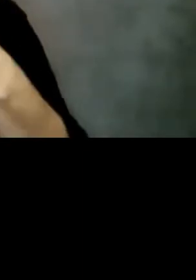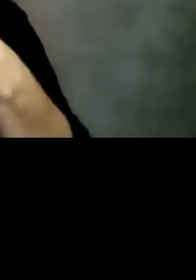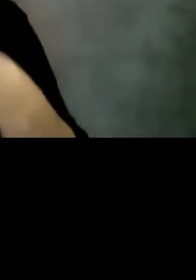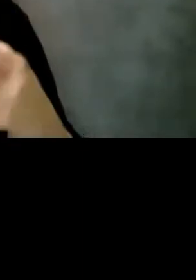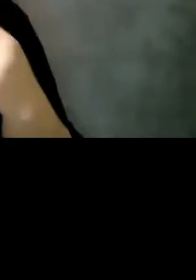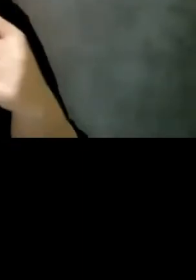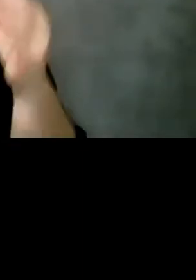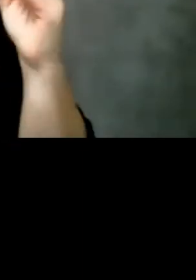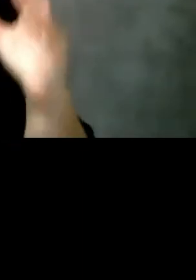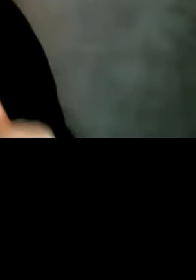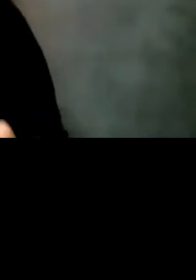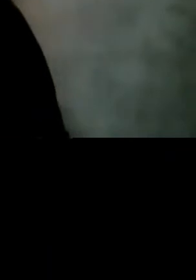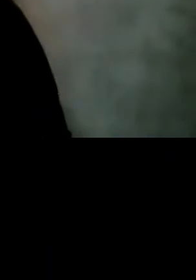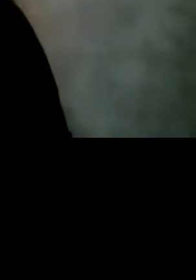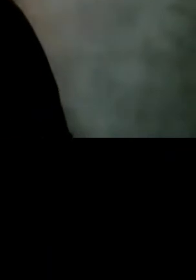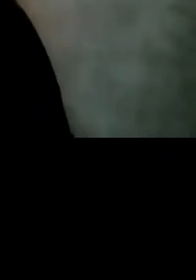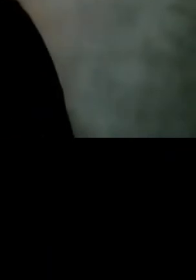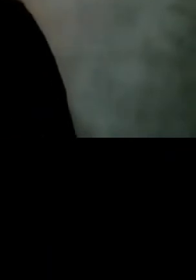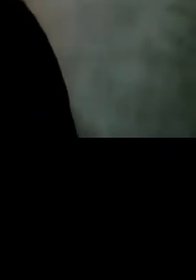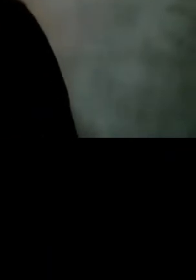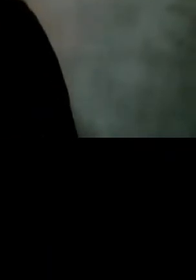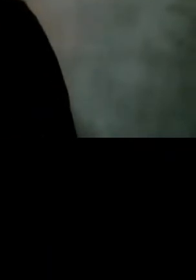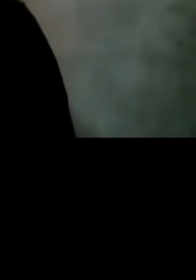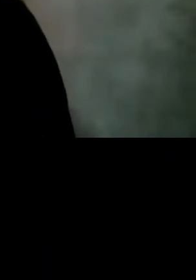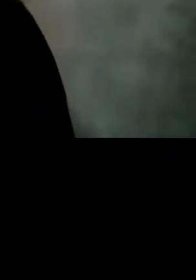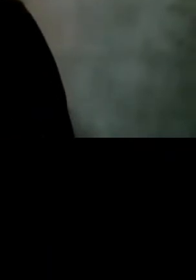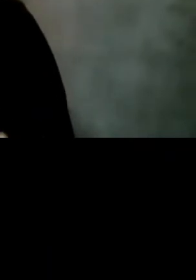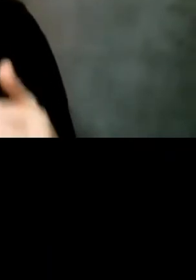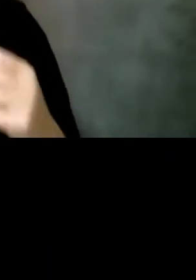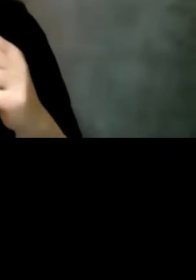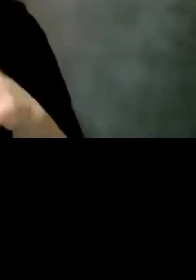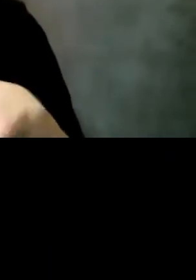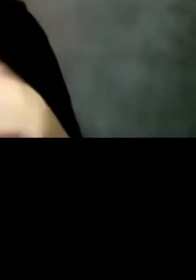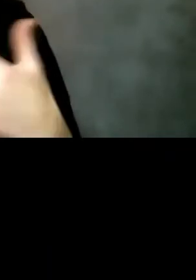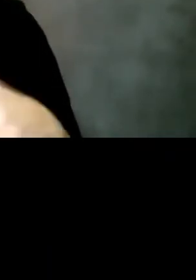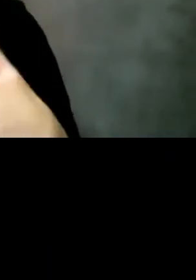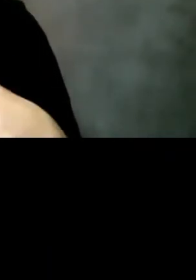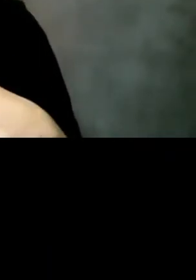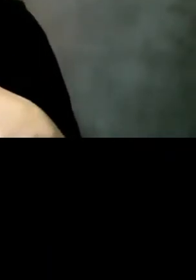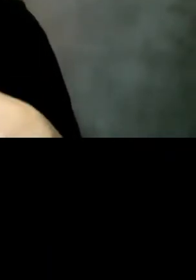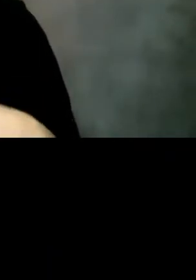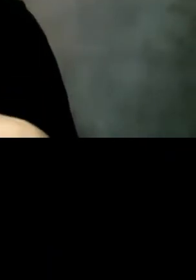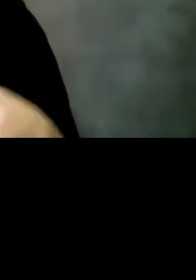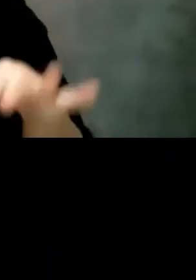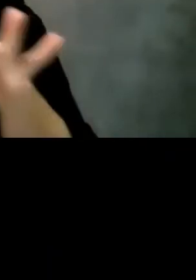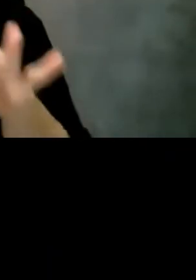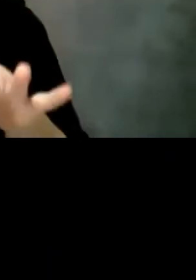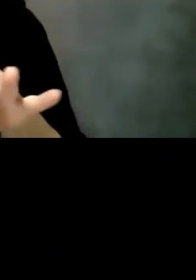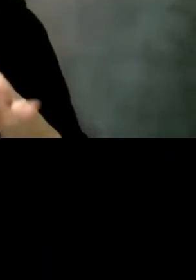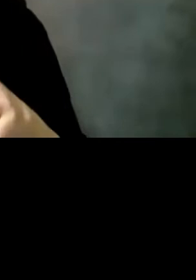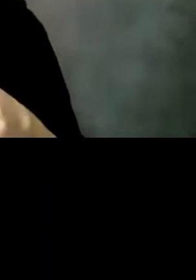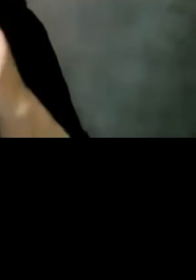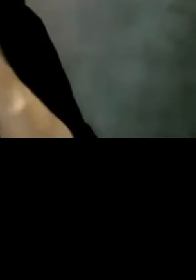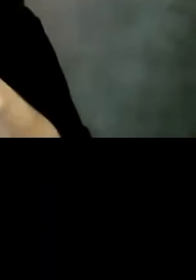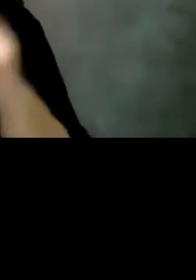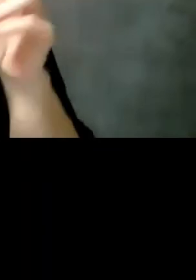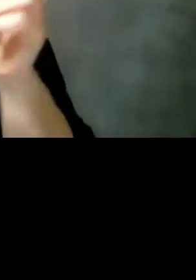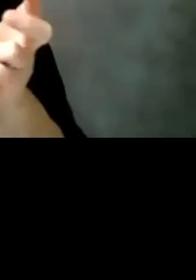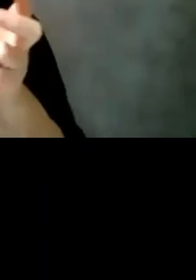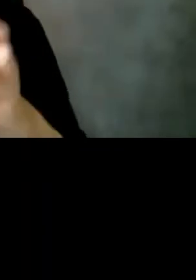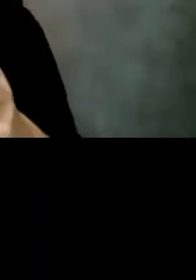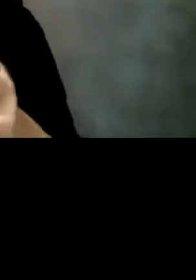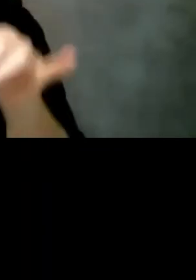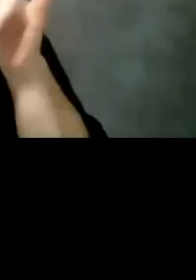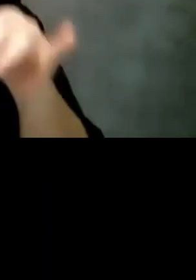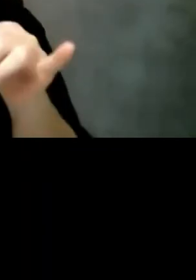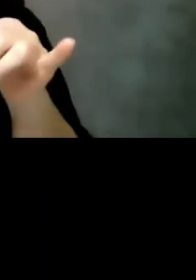that quality? Question is so timely. Actually, that is the question that Yanyan is going to talk about. The next topic is about the measurement. So I don't want